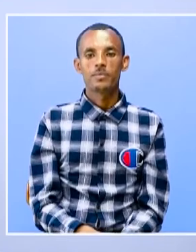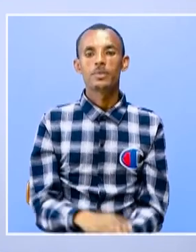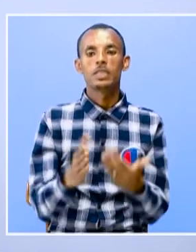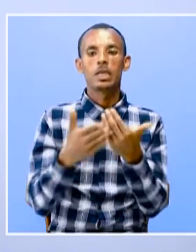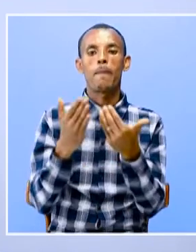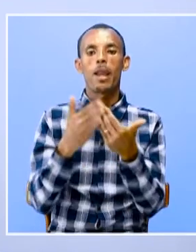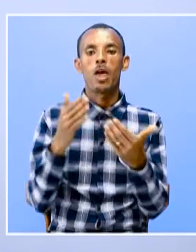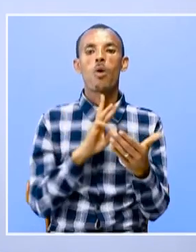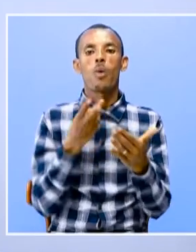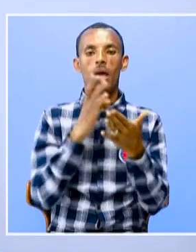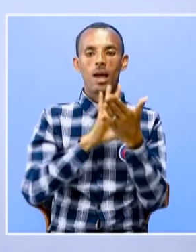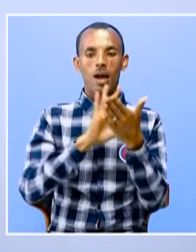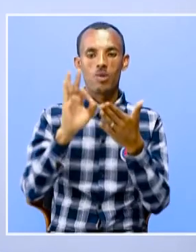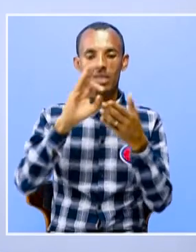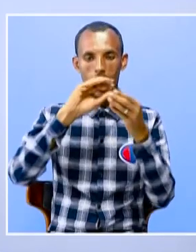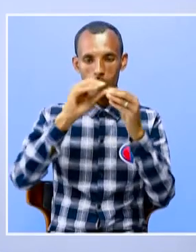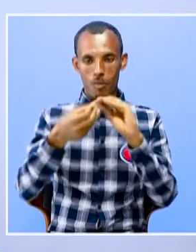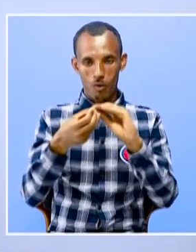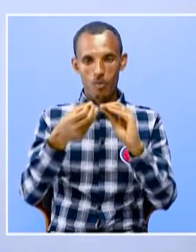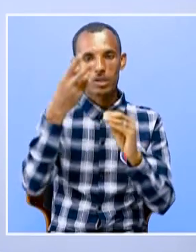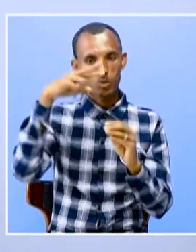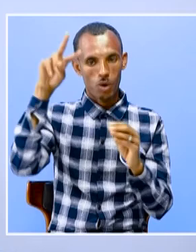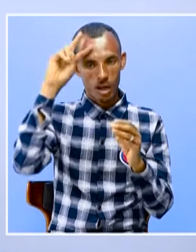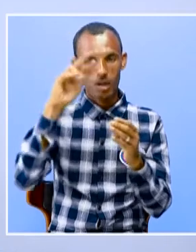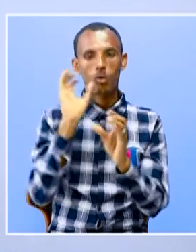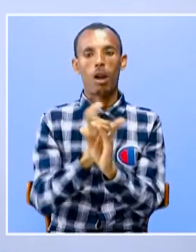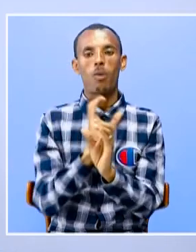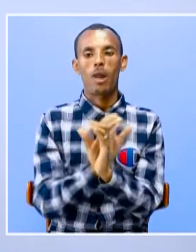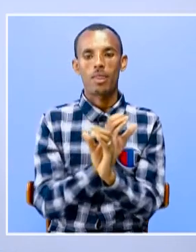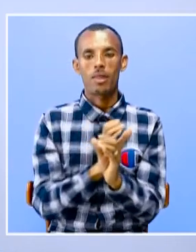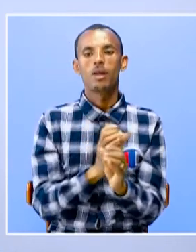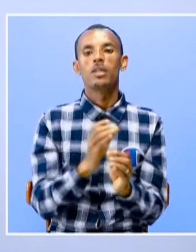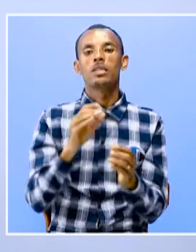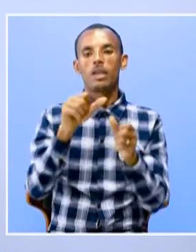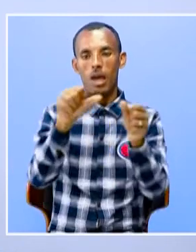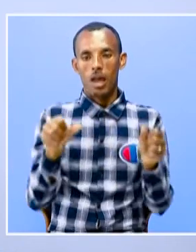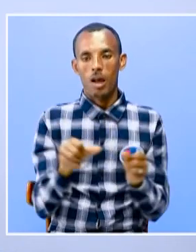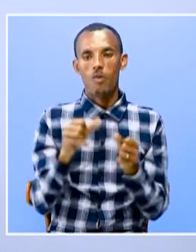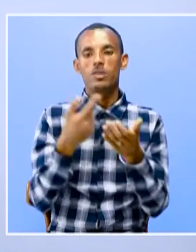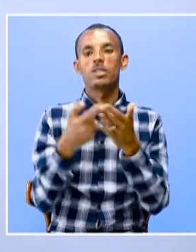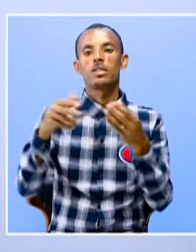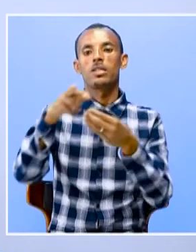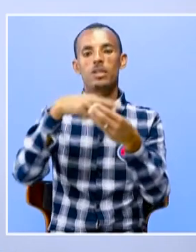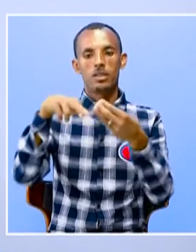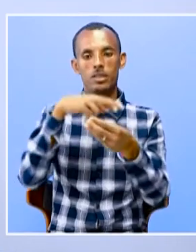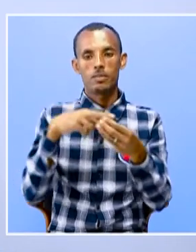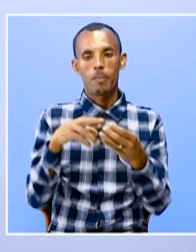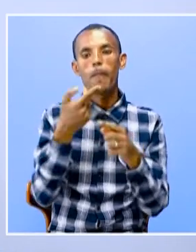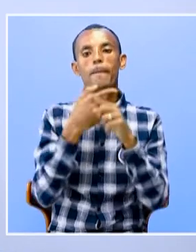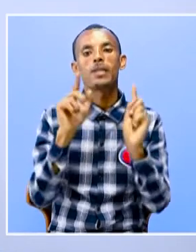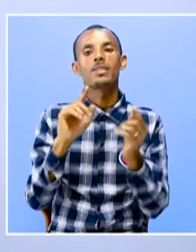simply we count the number of squares to calculate or to find the area of this region.